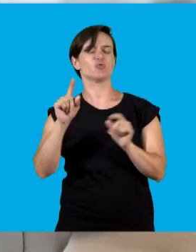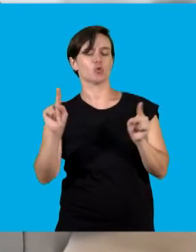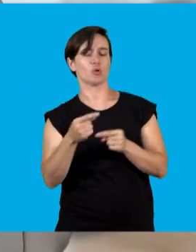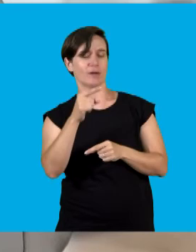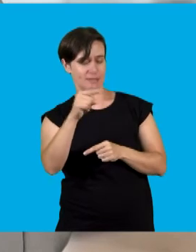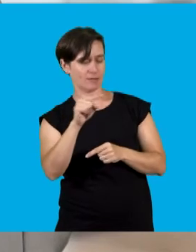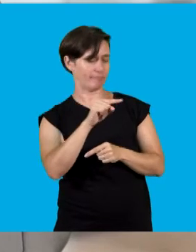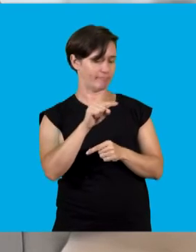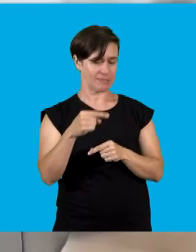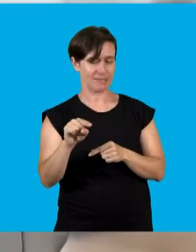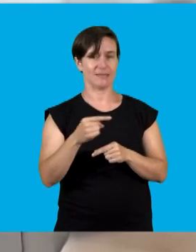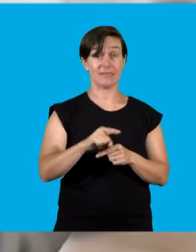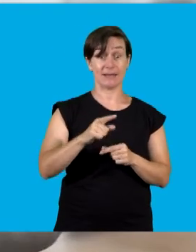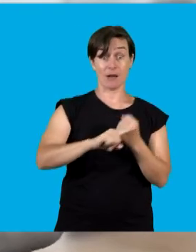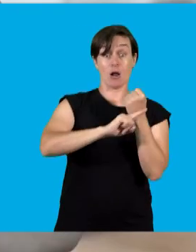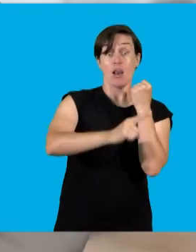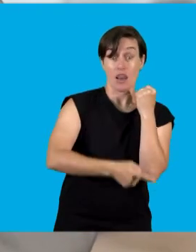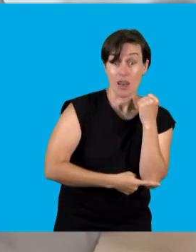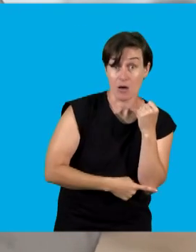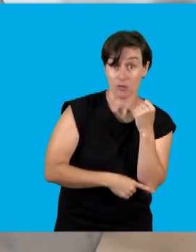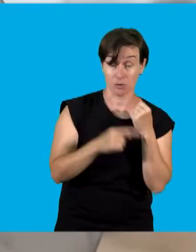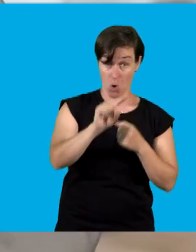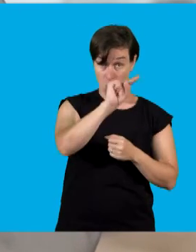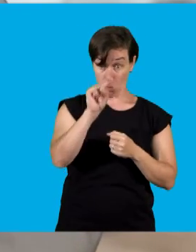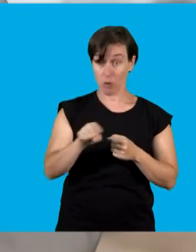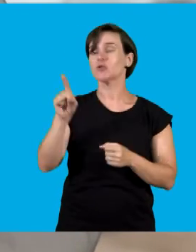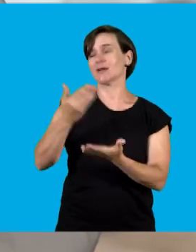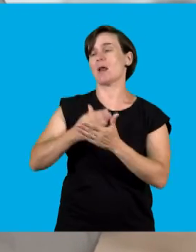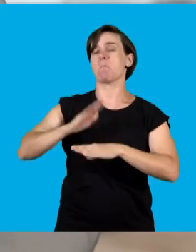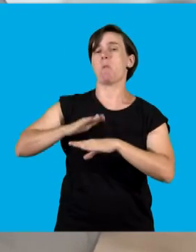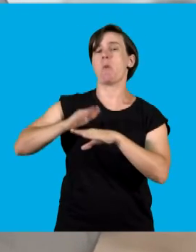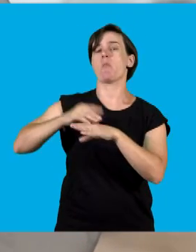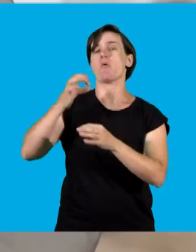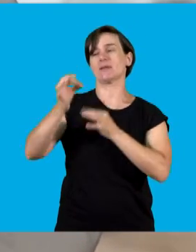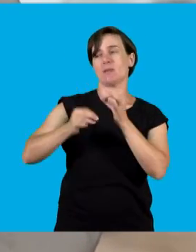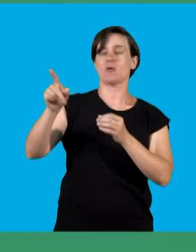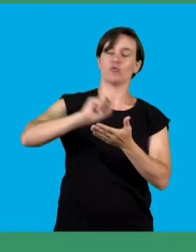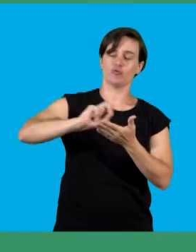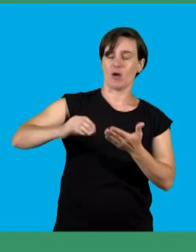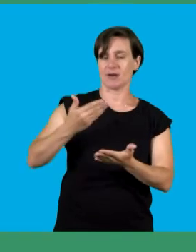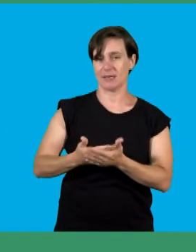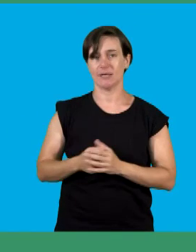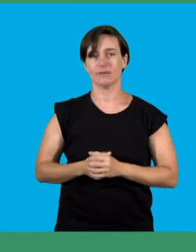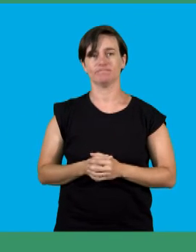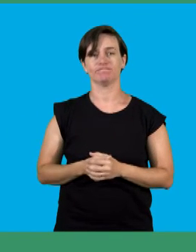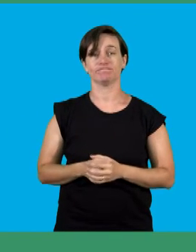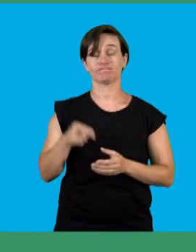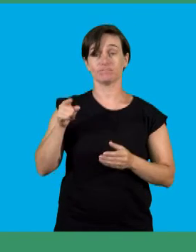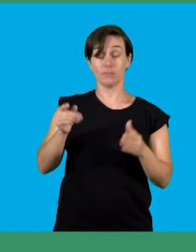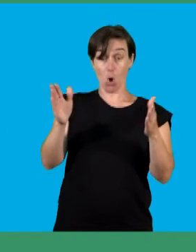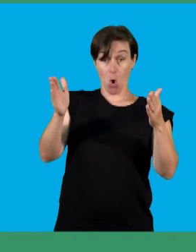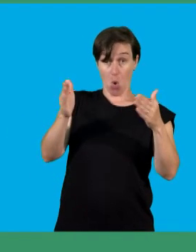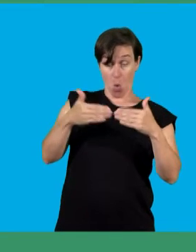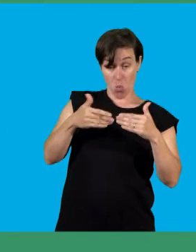question, and then at the end, it would be the open-ended. So as mentioned, closed-ended questions are easily analyzed and it